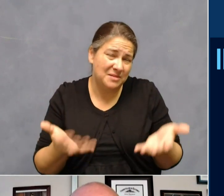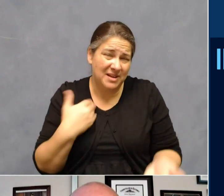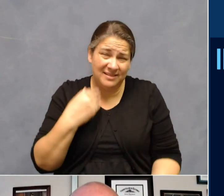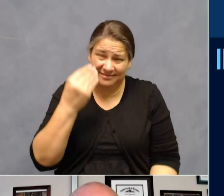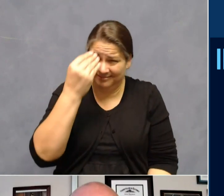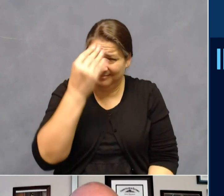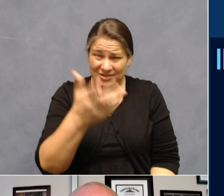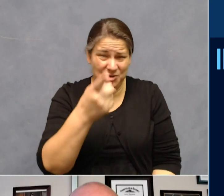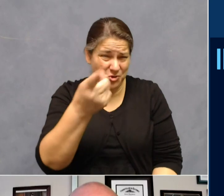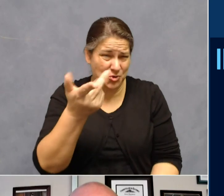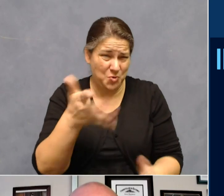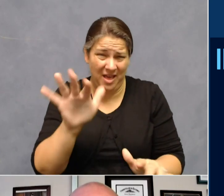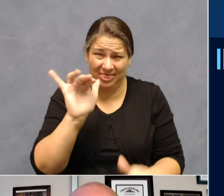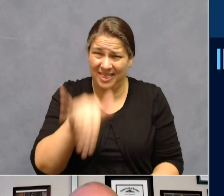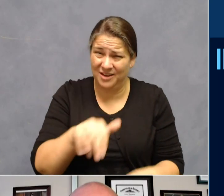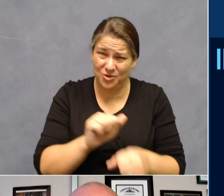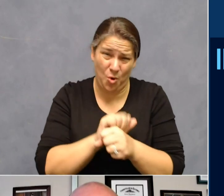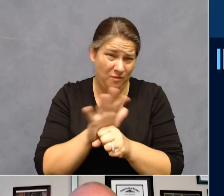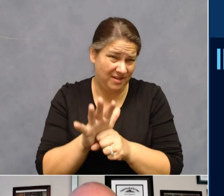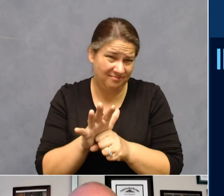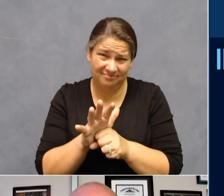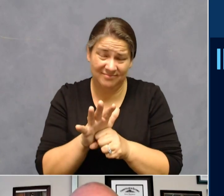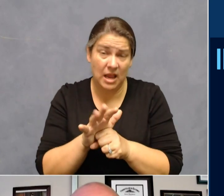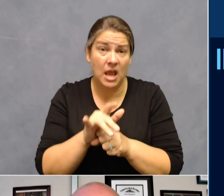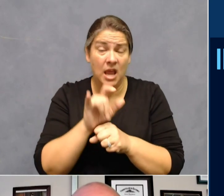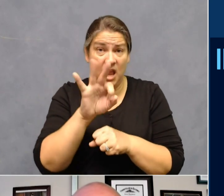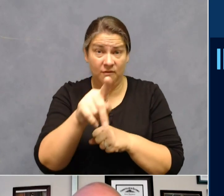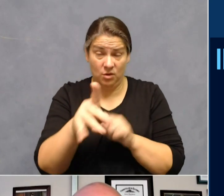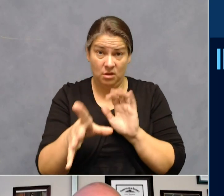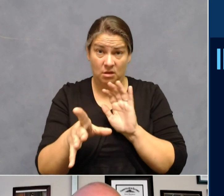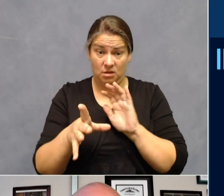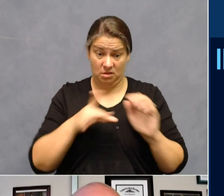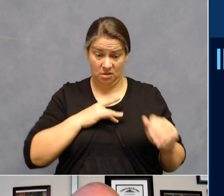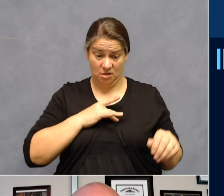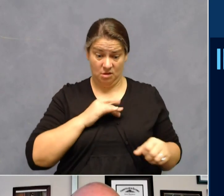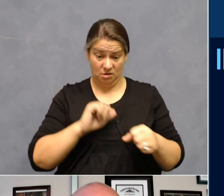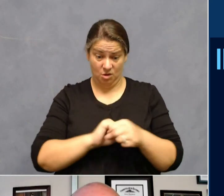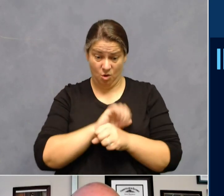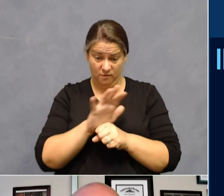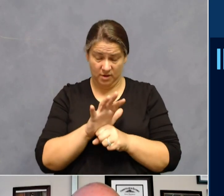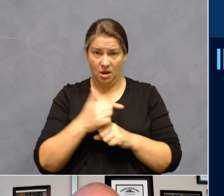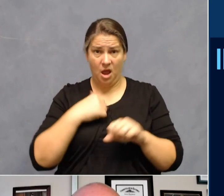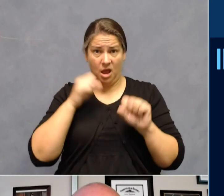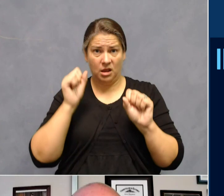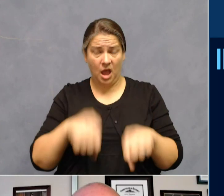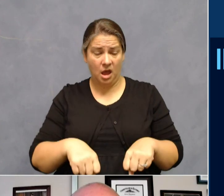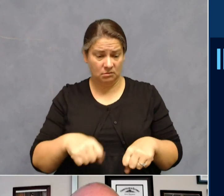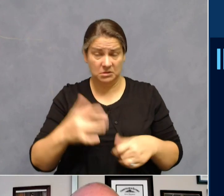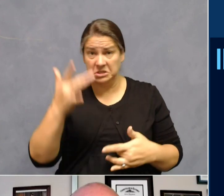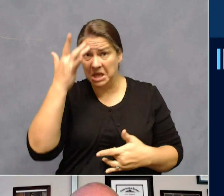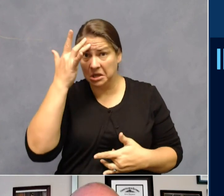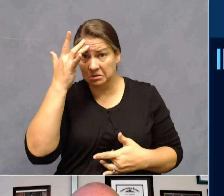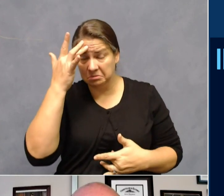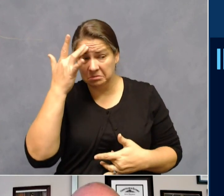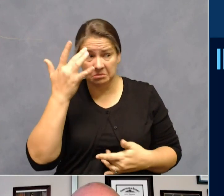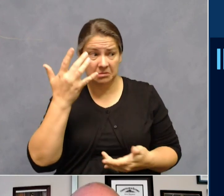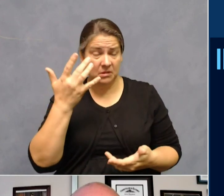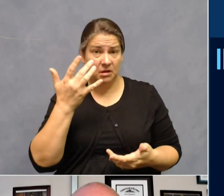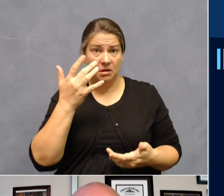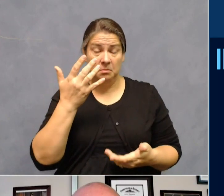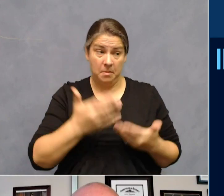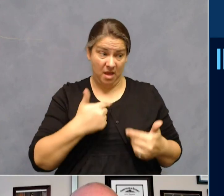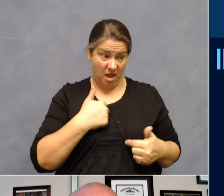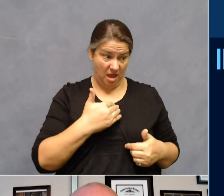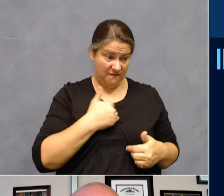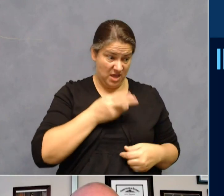can often get pretty sick, particularly if you're older and if you have chronic medical problems. So I encourage you